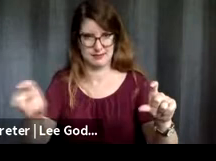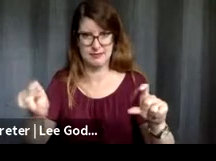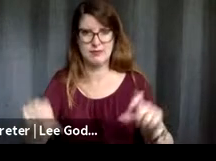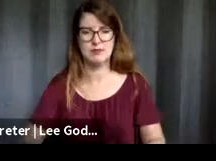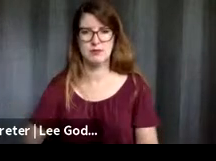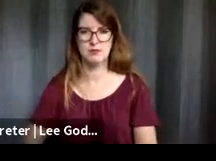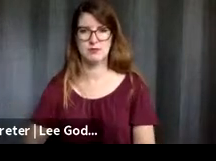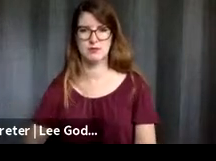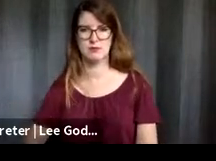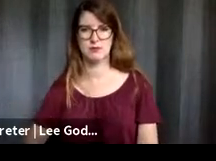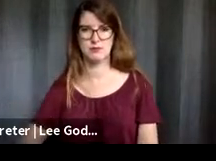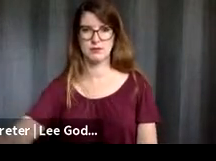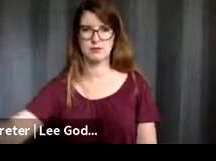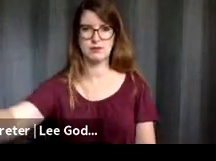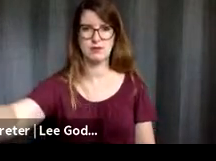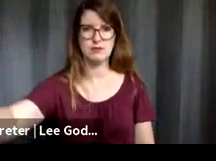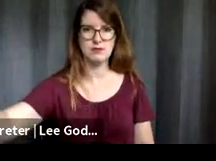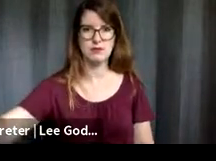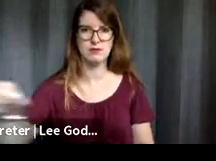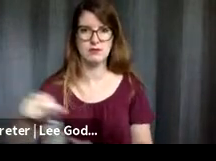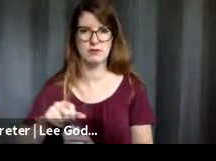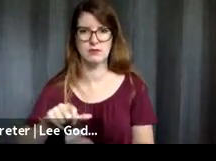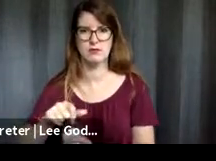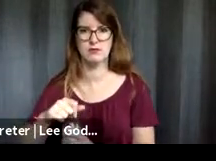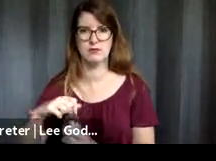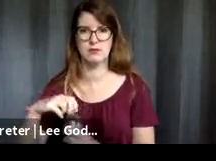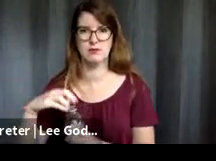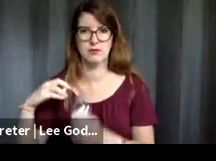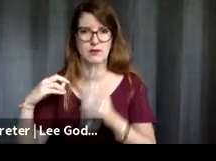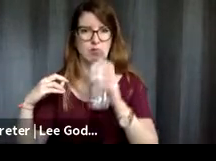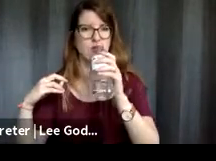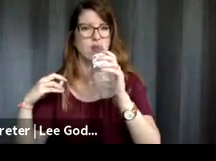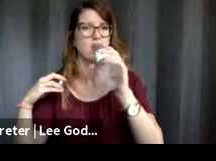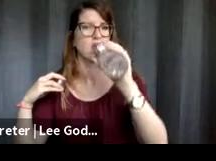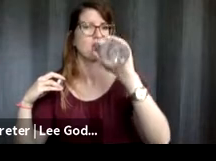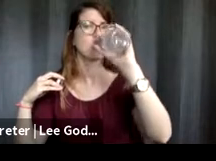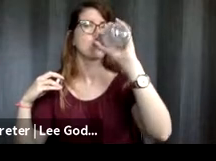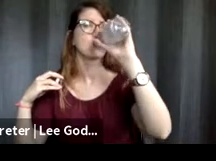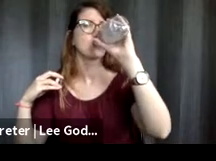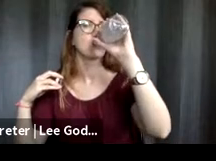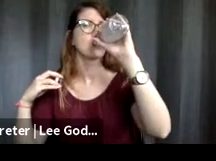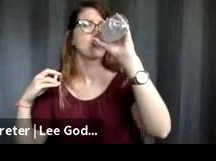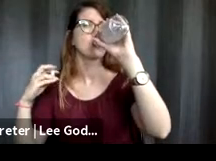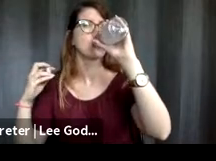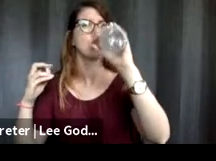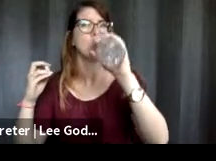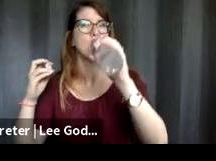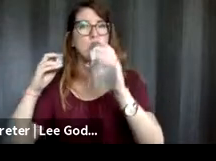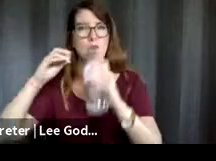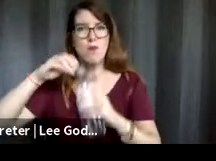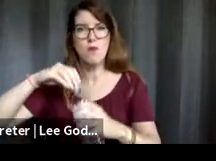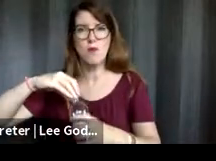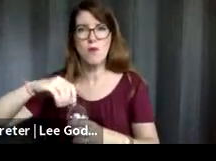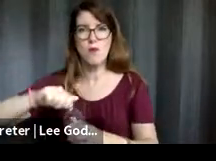worldly resources to benefit others and make friends. And then when your possessions are gone, they will welcome you to an eternal